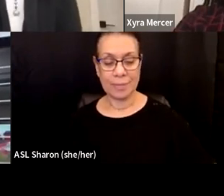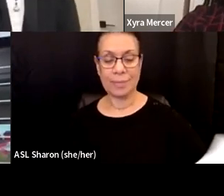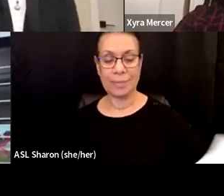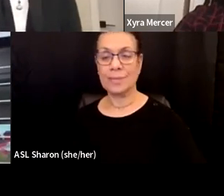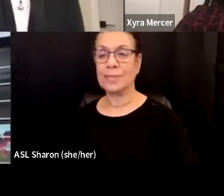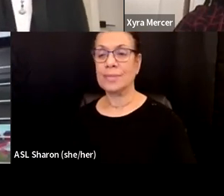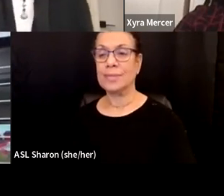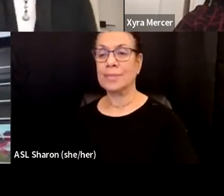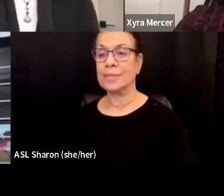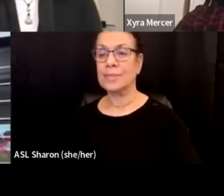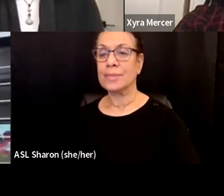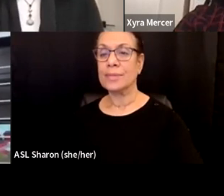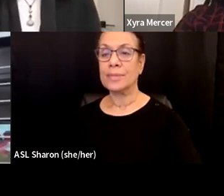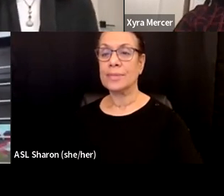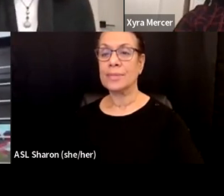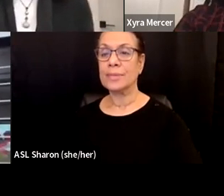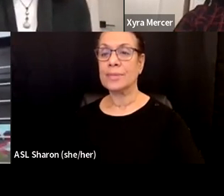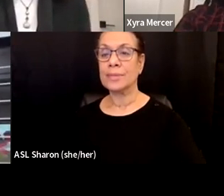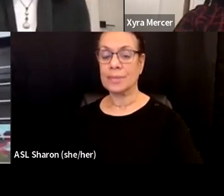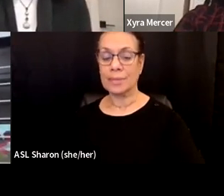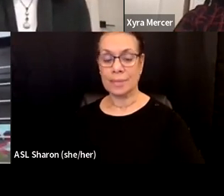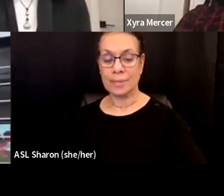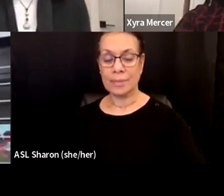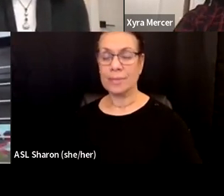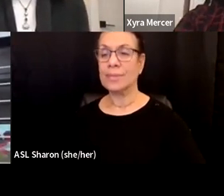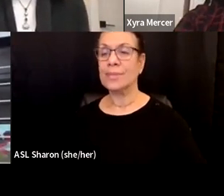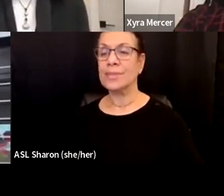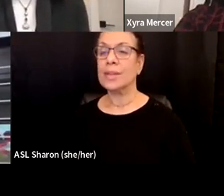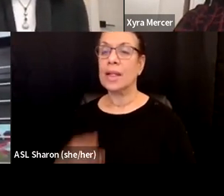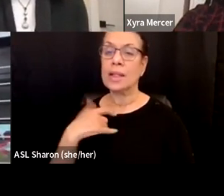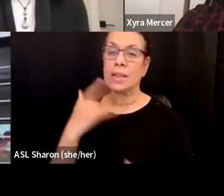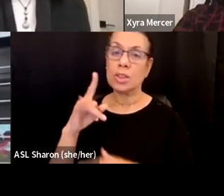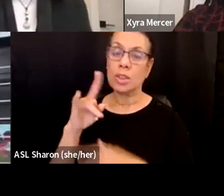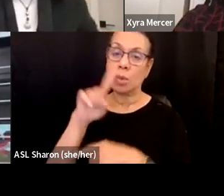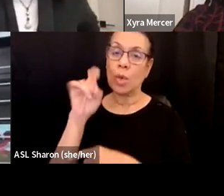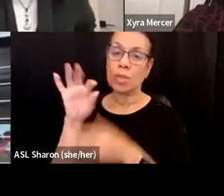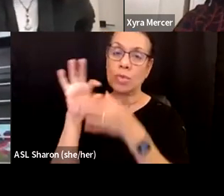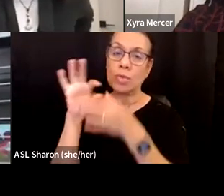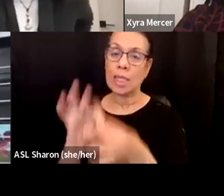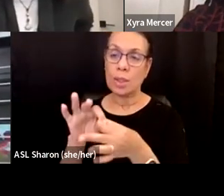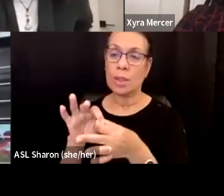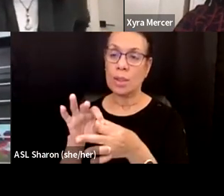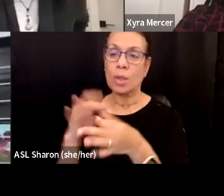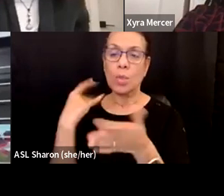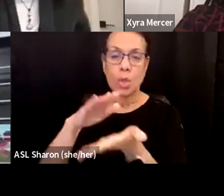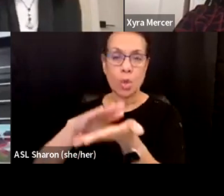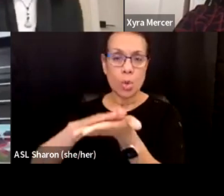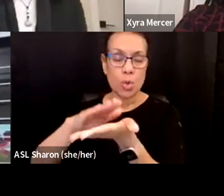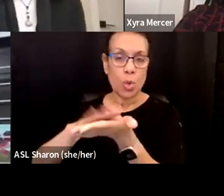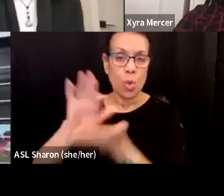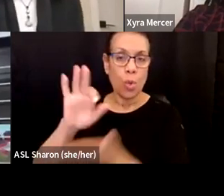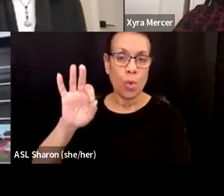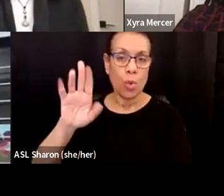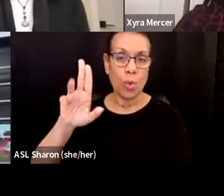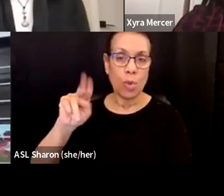details concerning the uh the kaleidoscope uh cohort to school funds if if we have